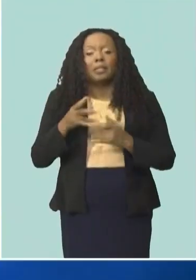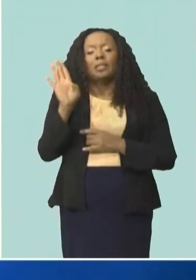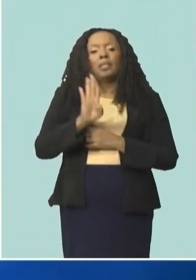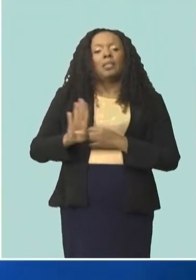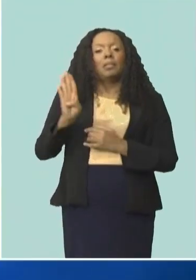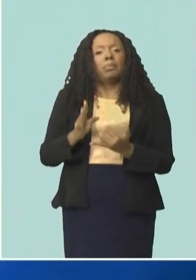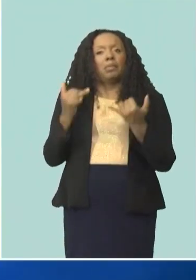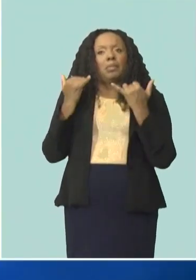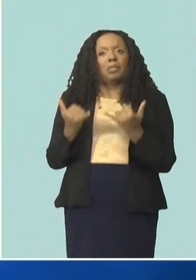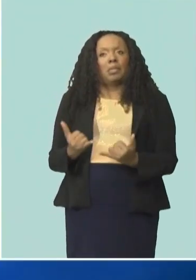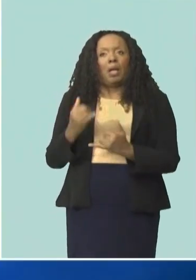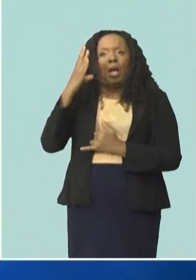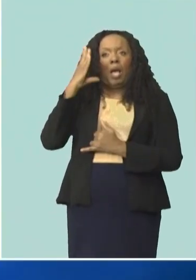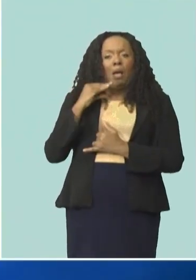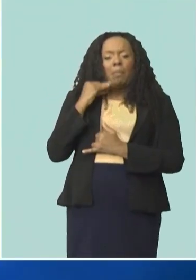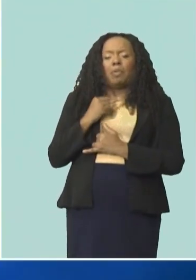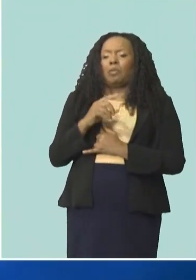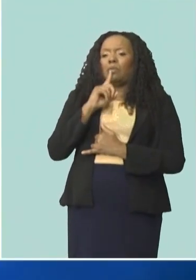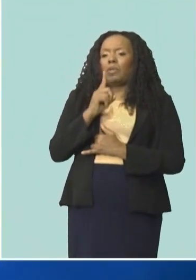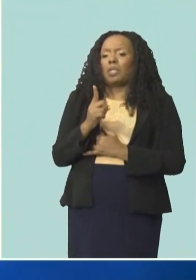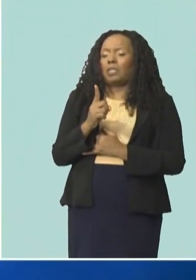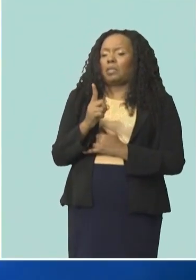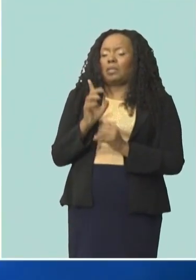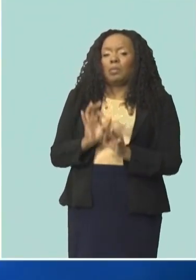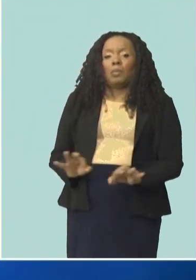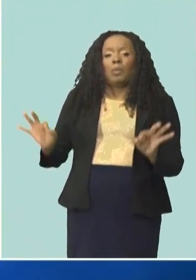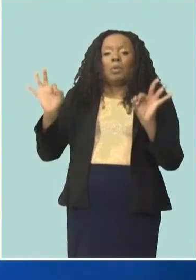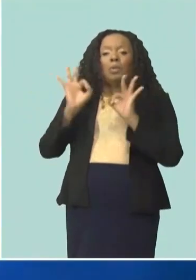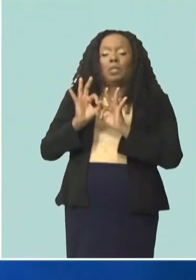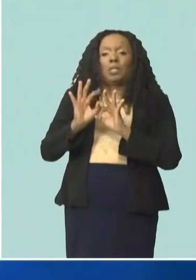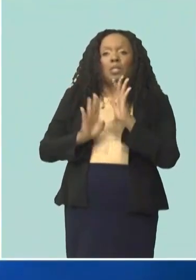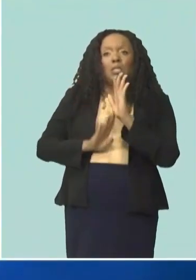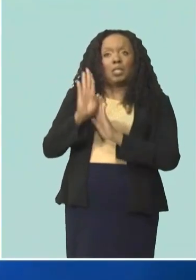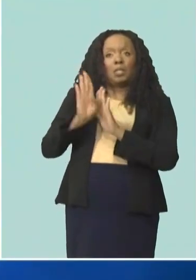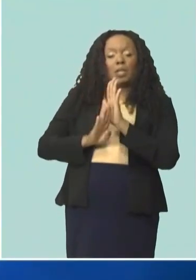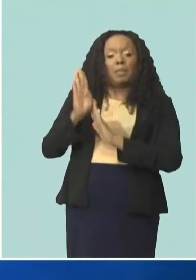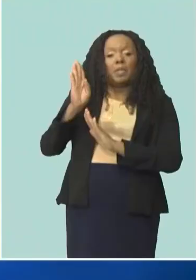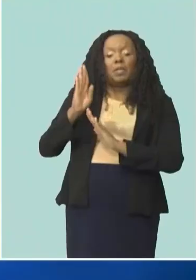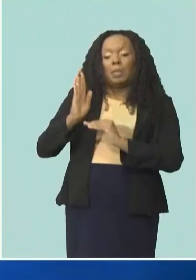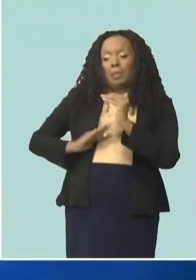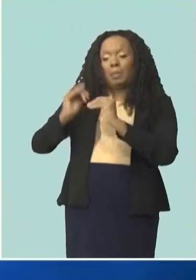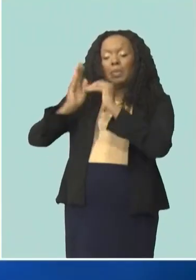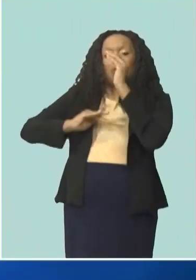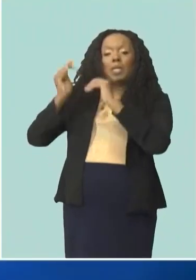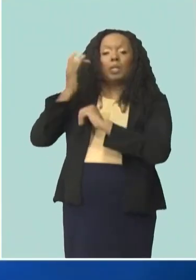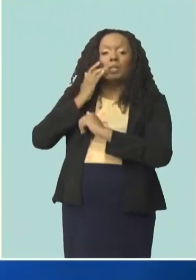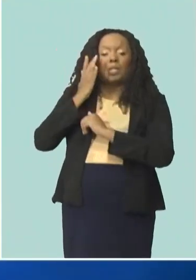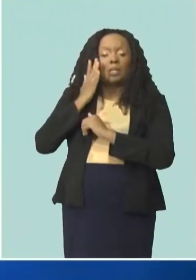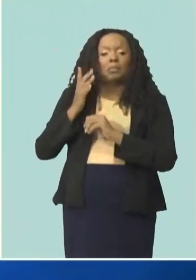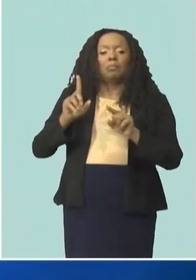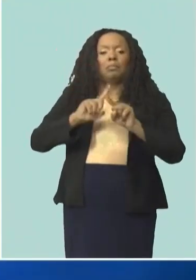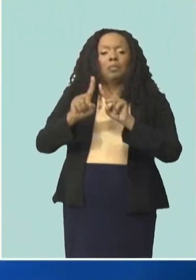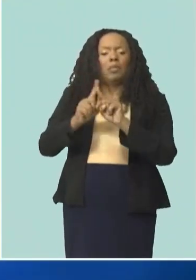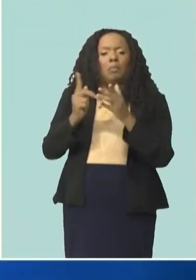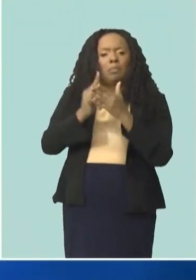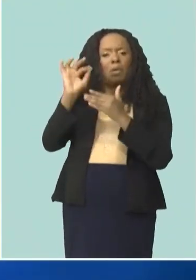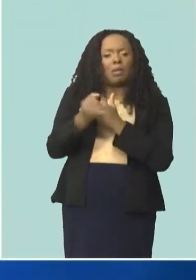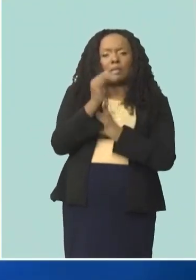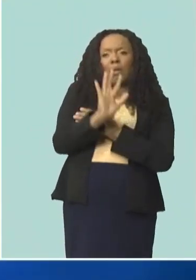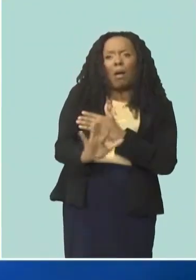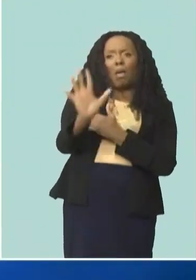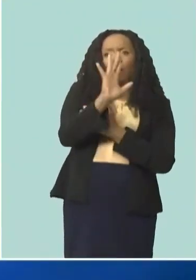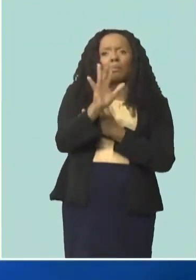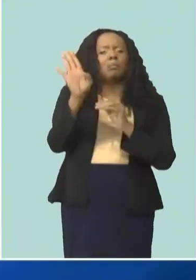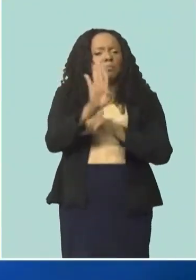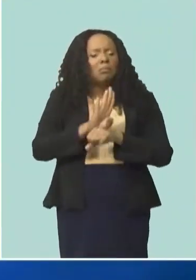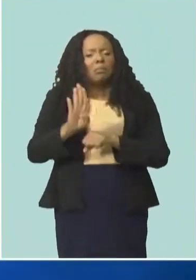entering one of its most significant hotel development cycles ever. Several major projects across the island are progressing well and are